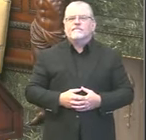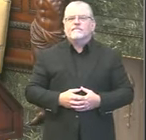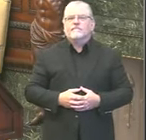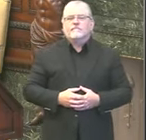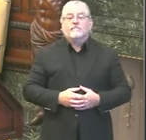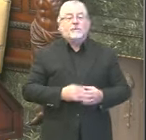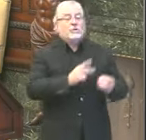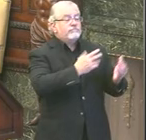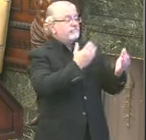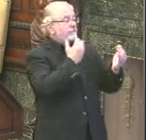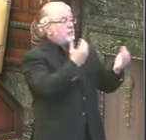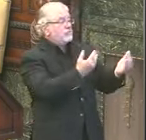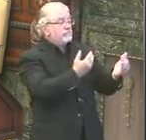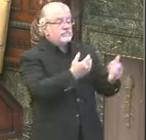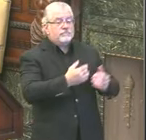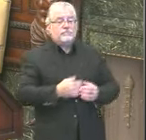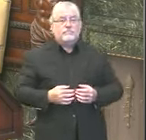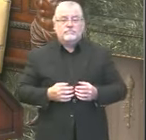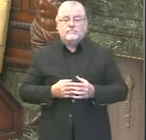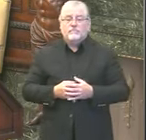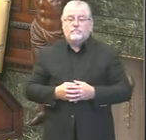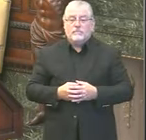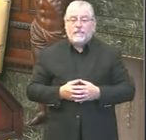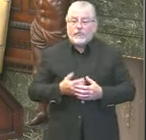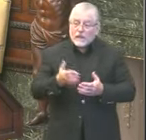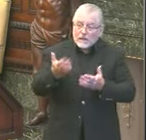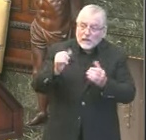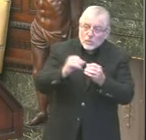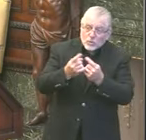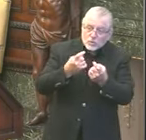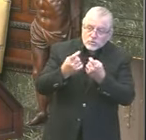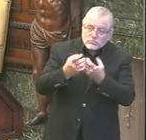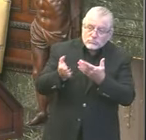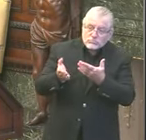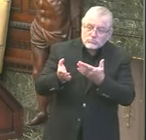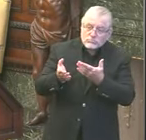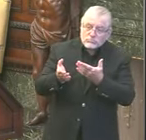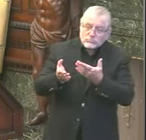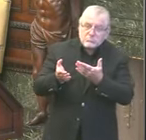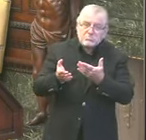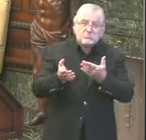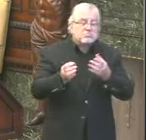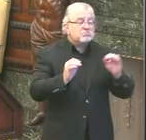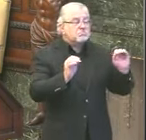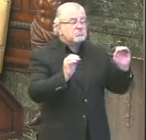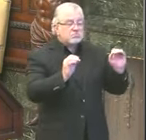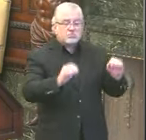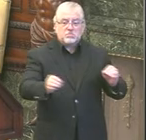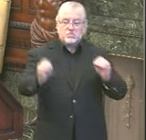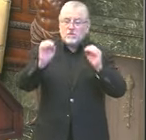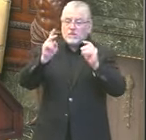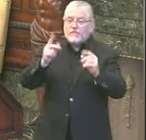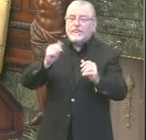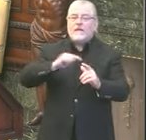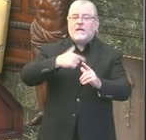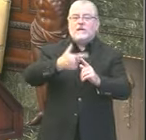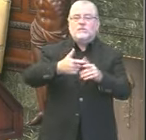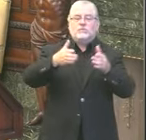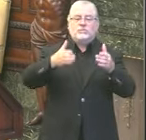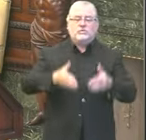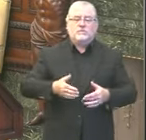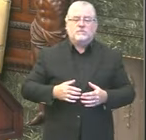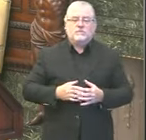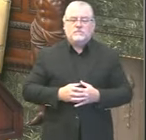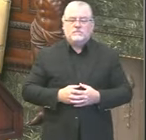Thanks, Bethany. Did you have any other questions? Okay. Next, we're going to go to Martin Pratt